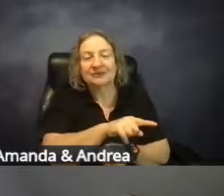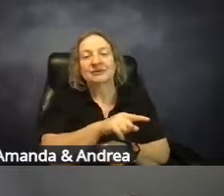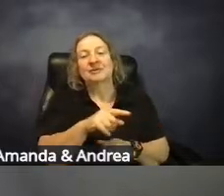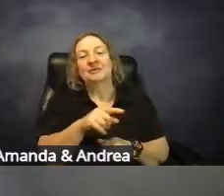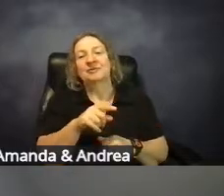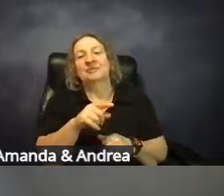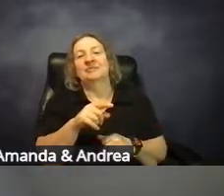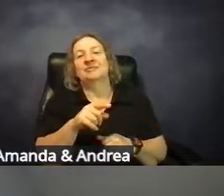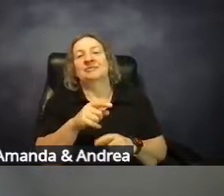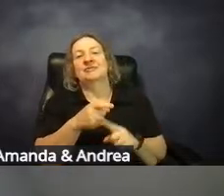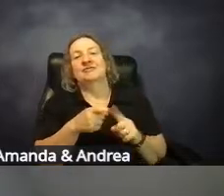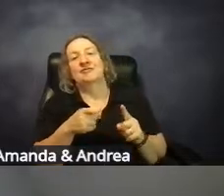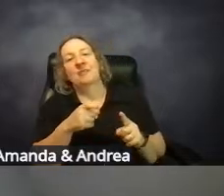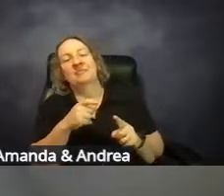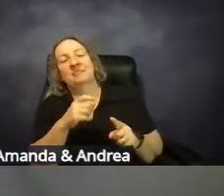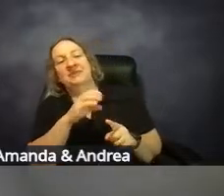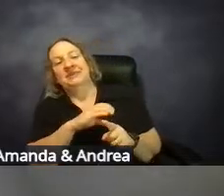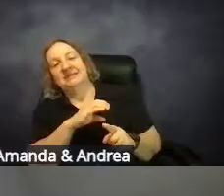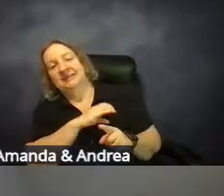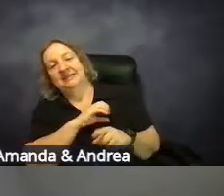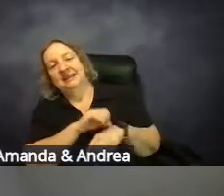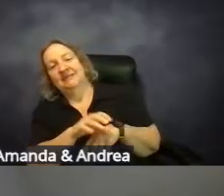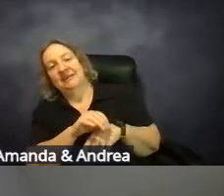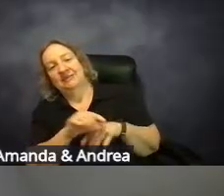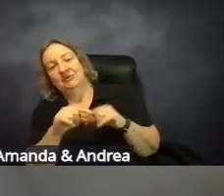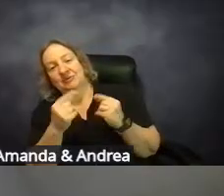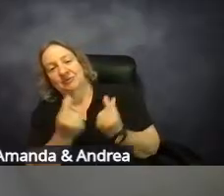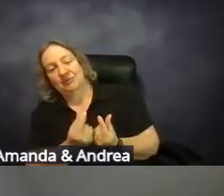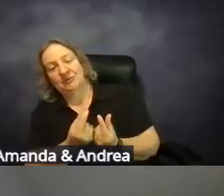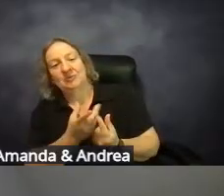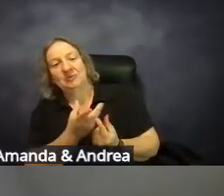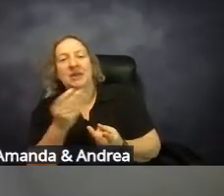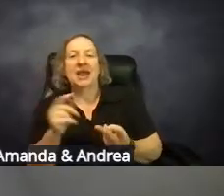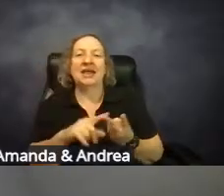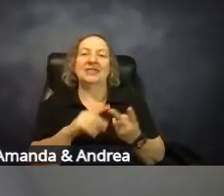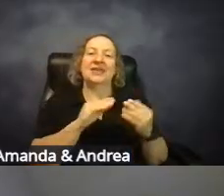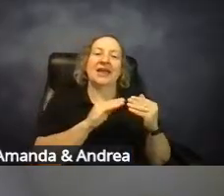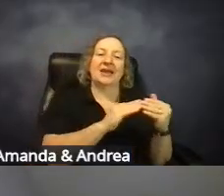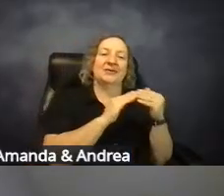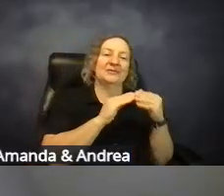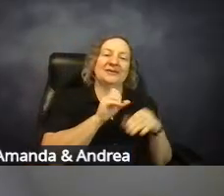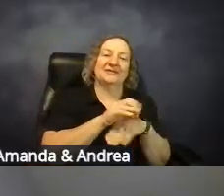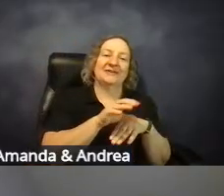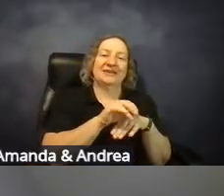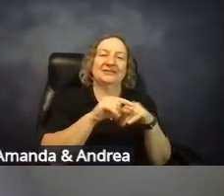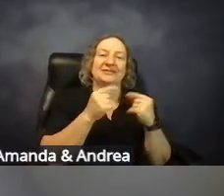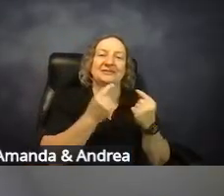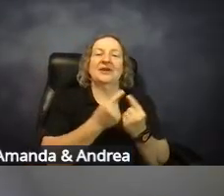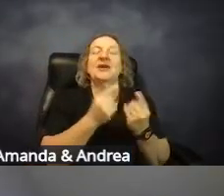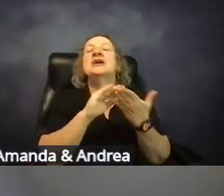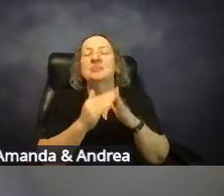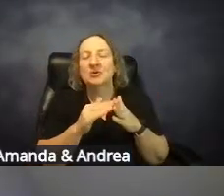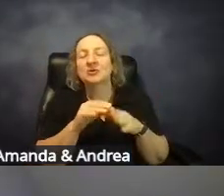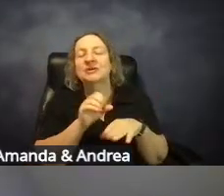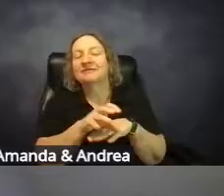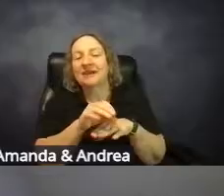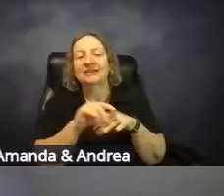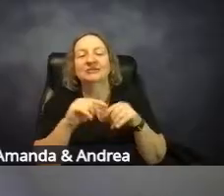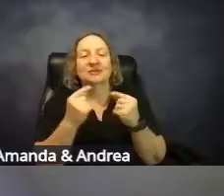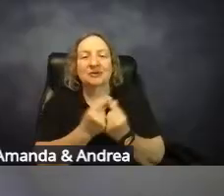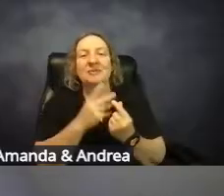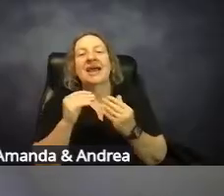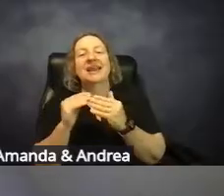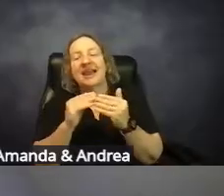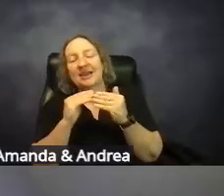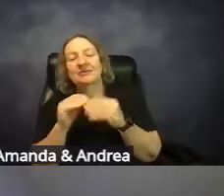the Citizen Advisory Group and also from the Equity Advisory Group, Community Advisory Group, and the Equity